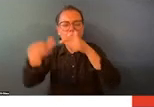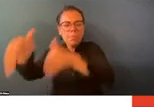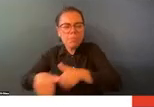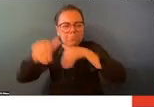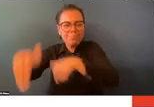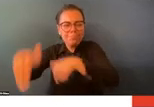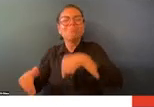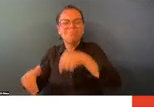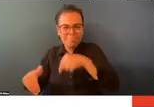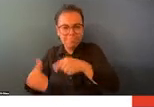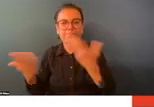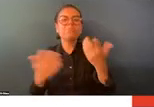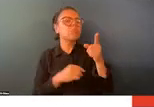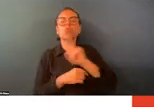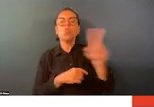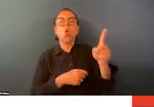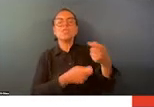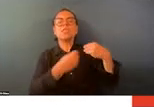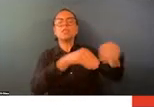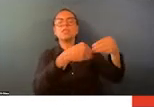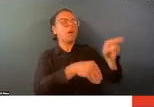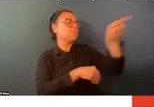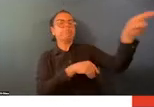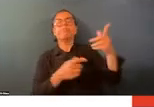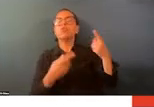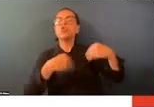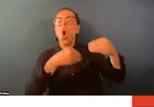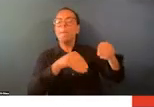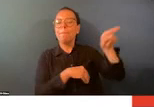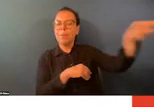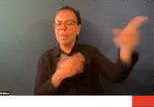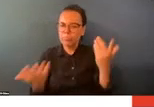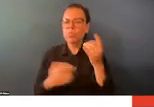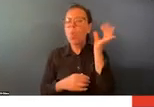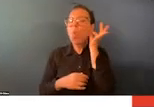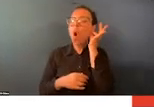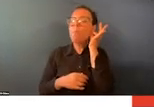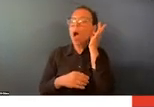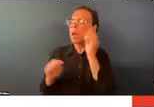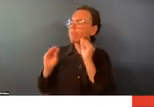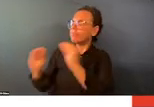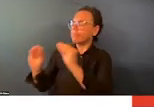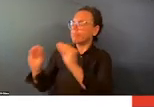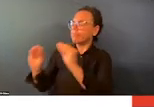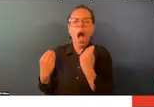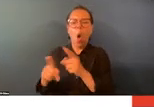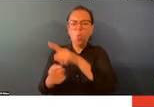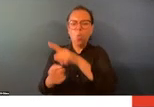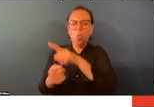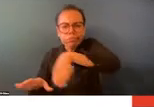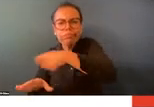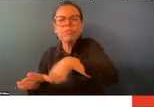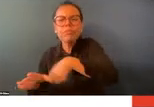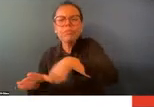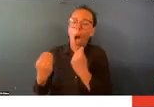plot or butcher them in local stores, conduct a cooking demonstration for women on preparing healthy